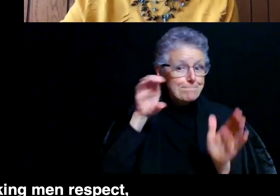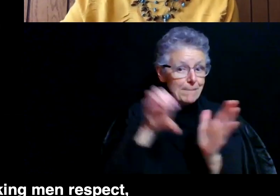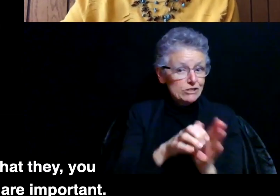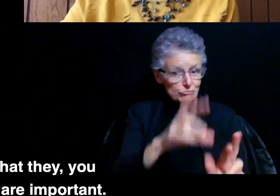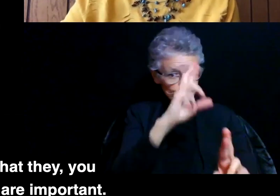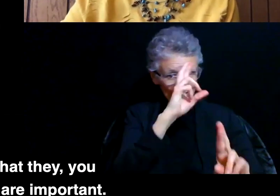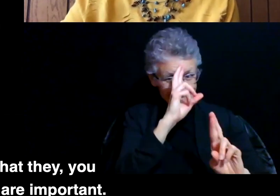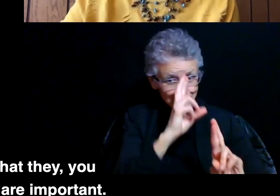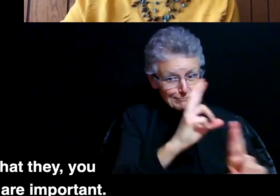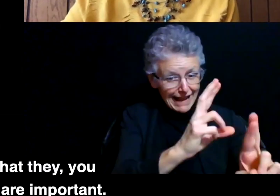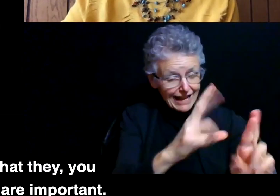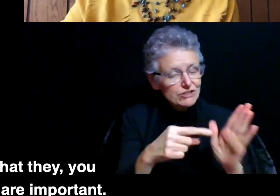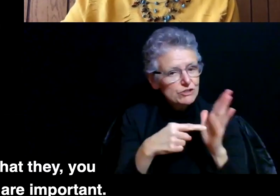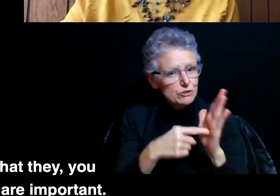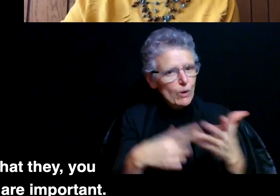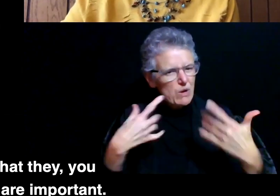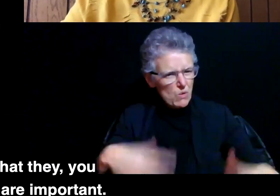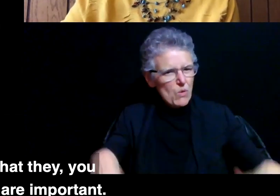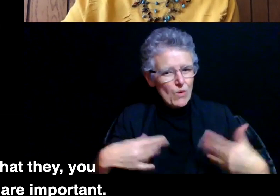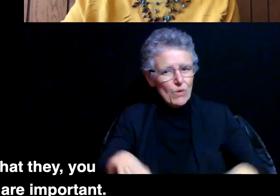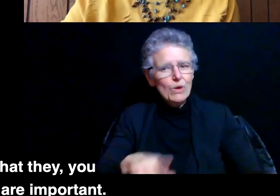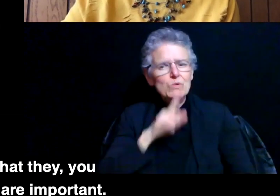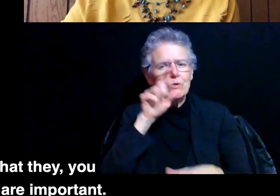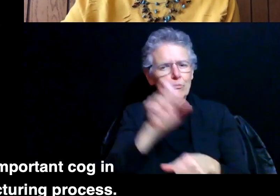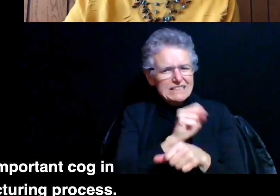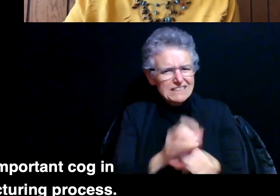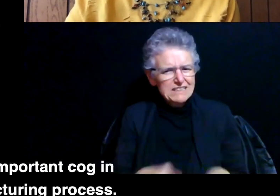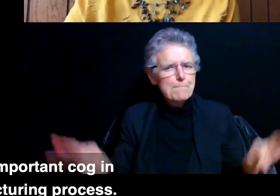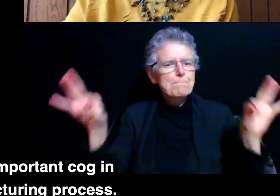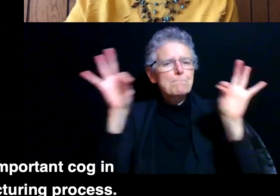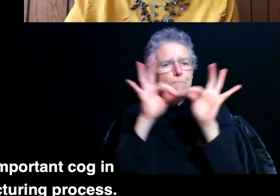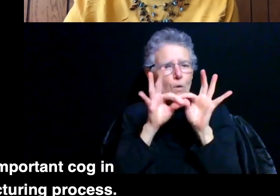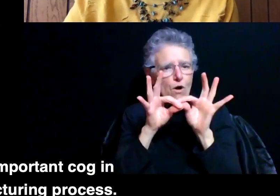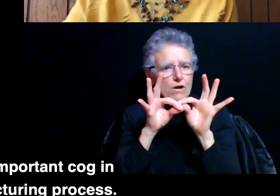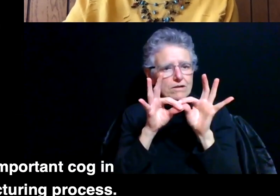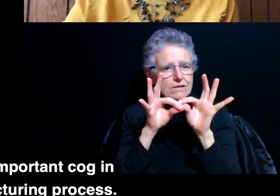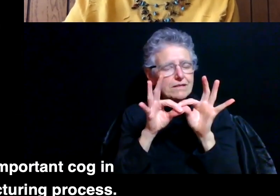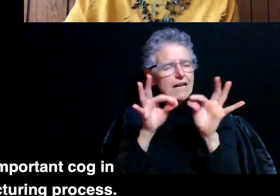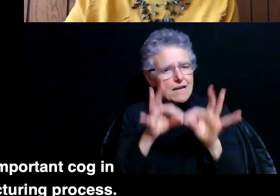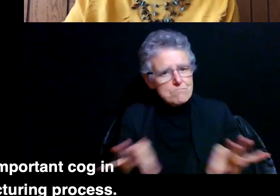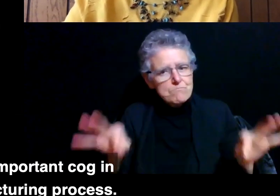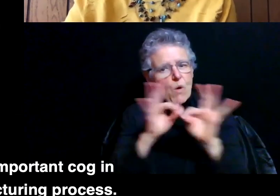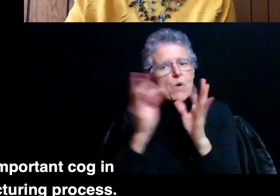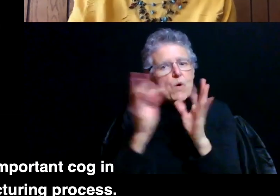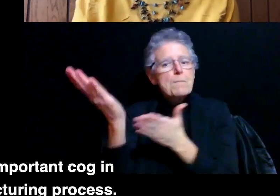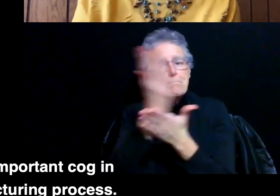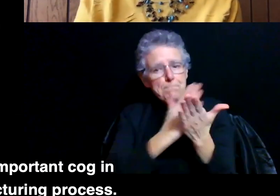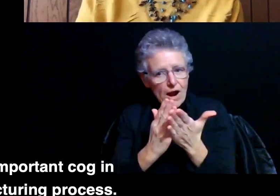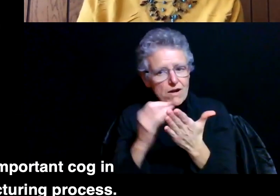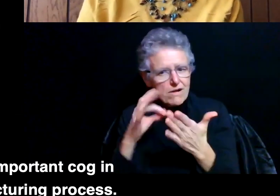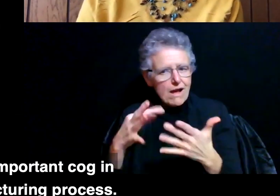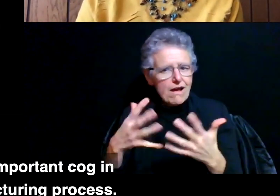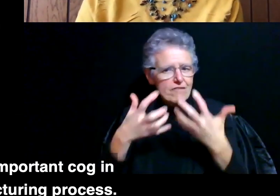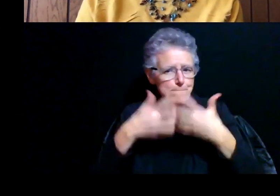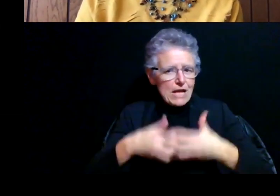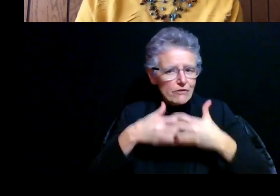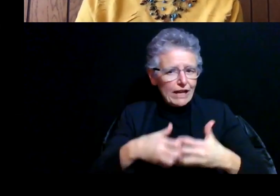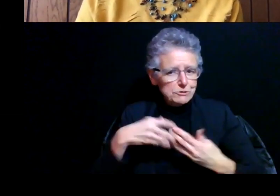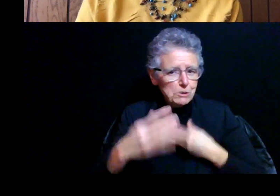respect, showing that they are important. They're an important cog in this manufacturing